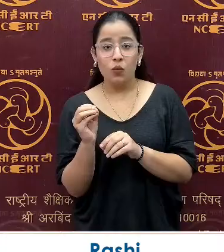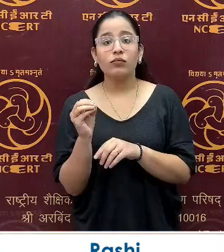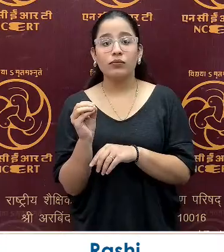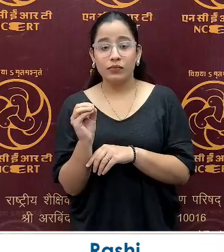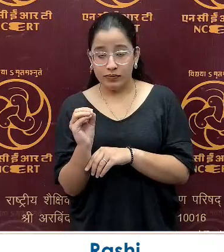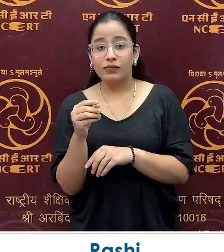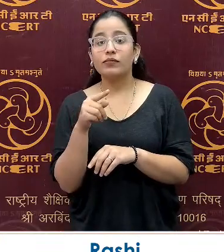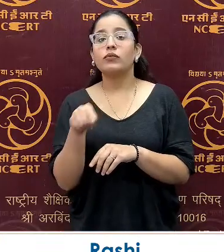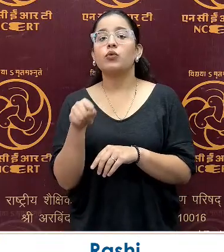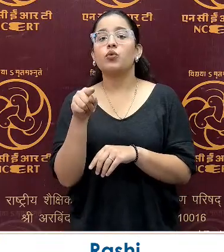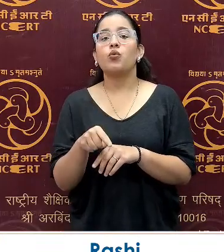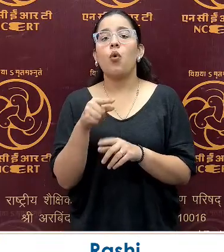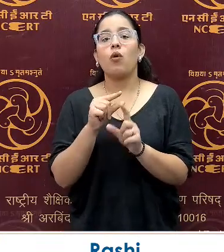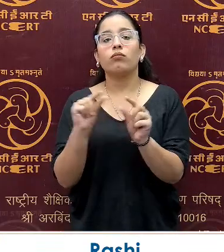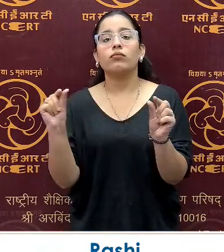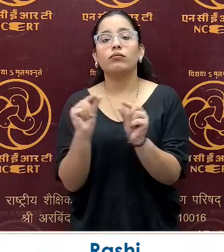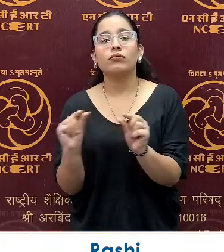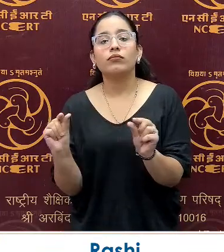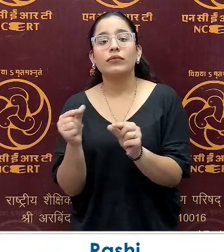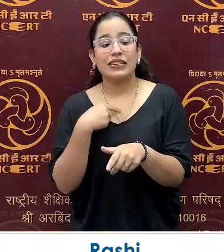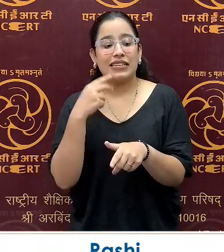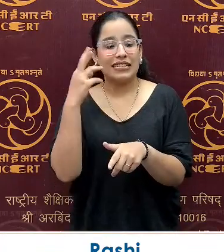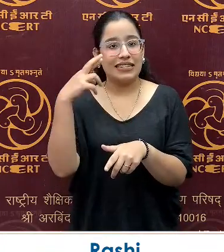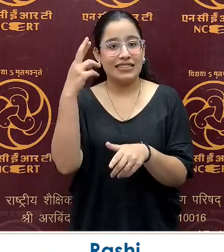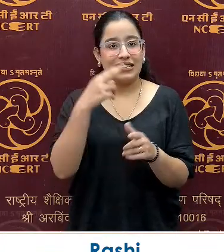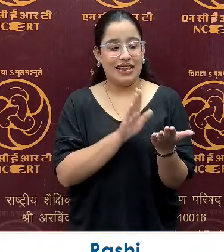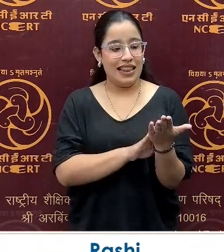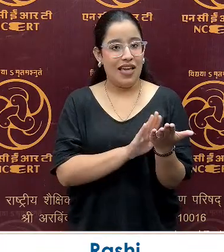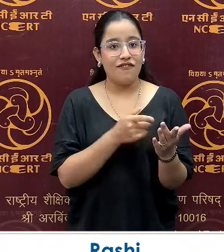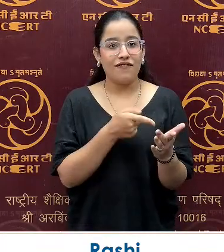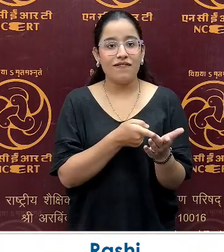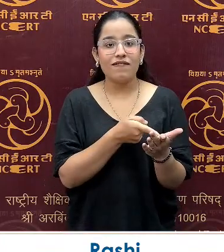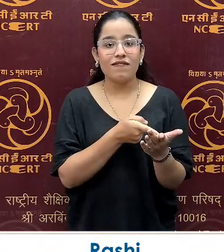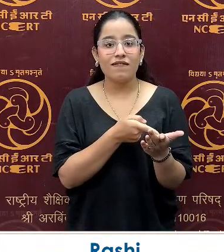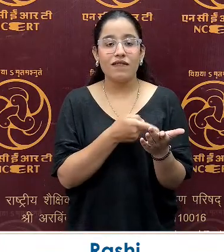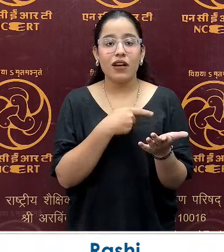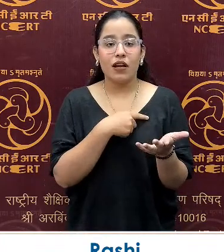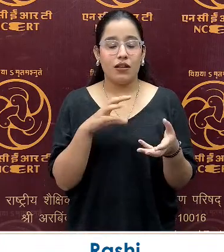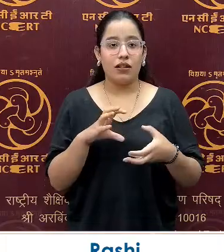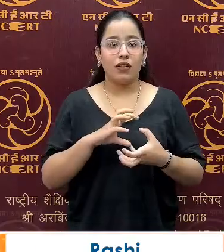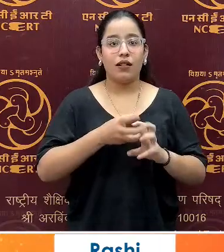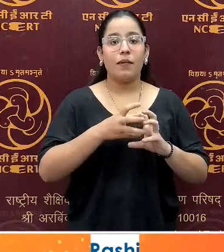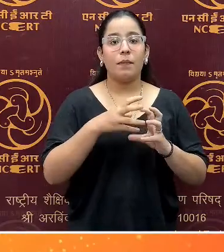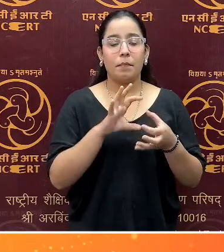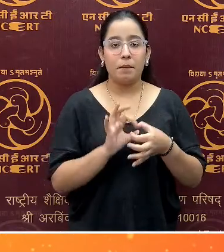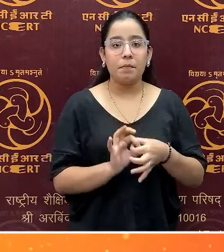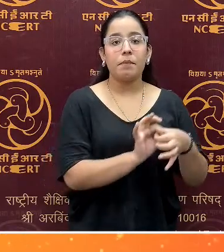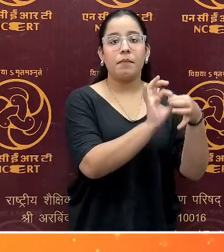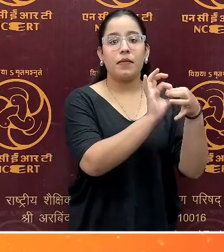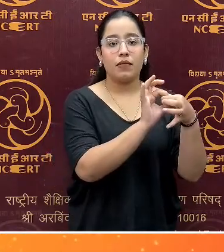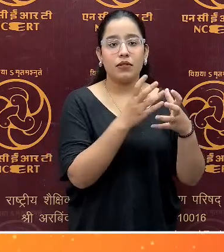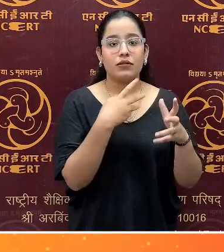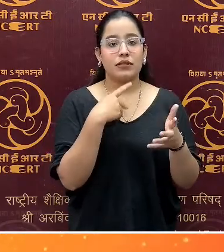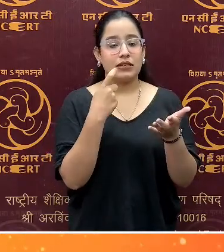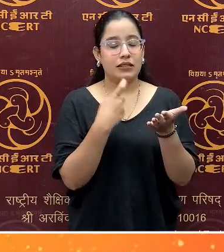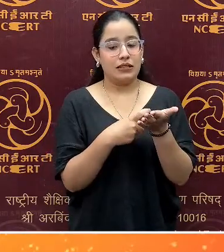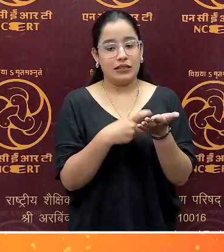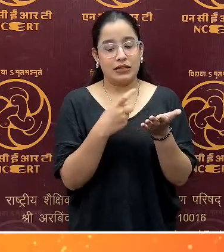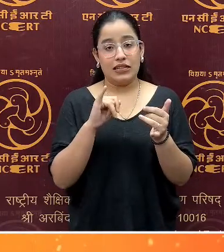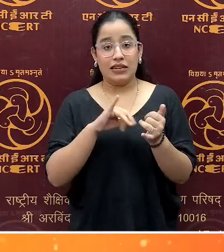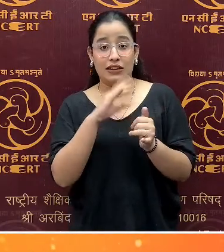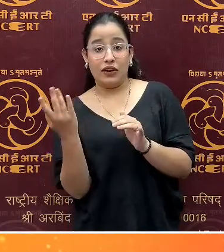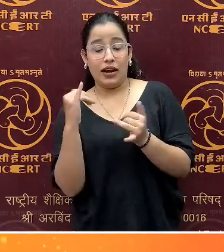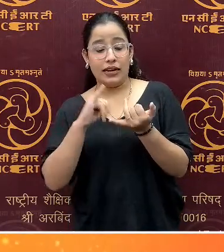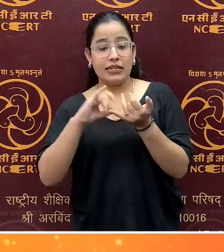have a wrong statement, because on the left hand side we have the combination of vectors. Right side, it's a scalar